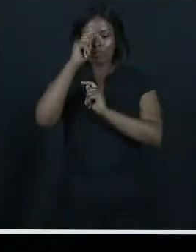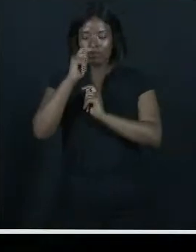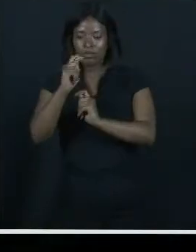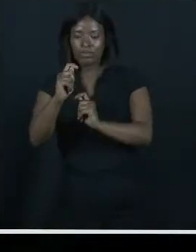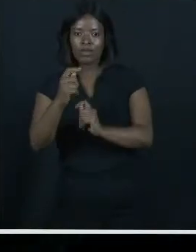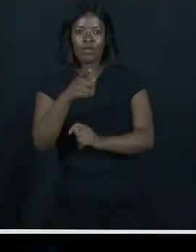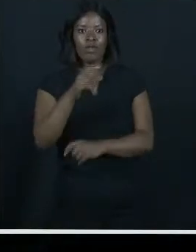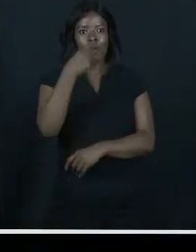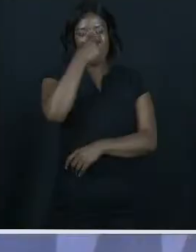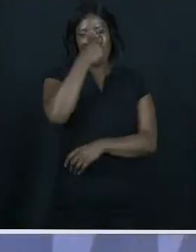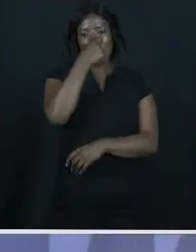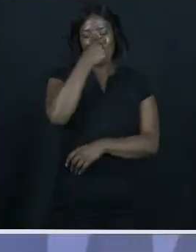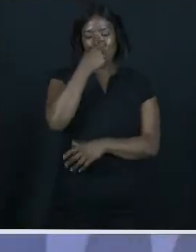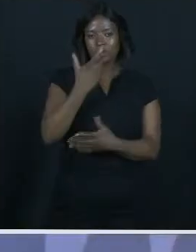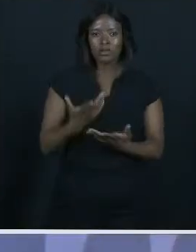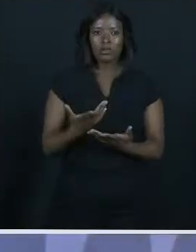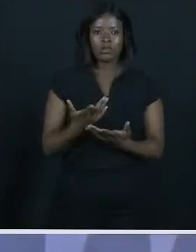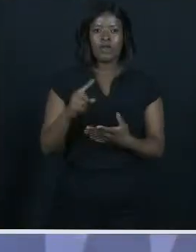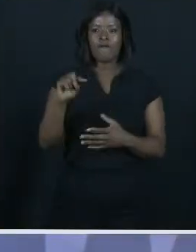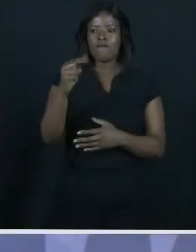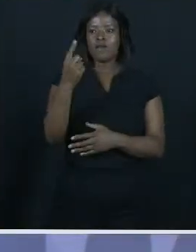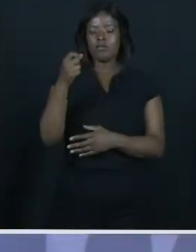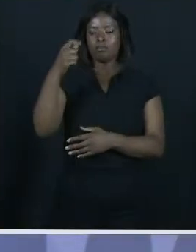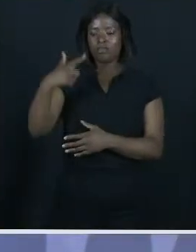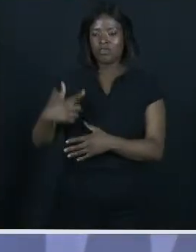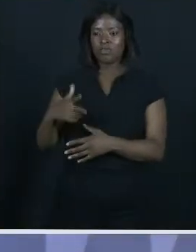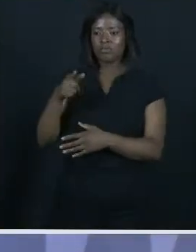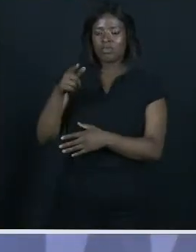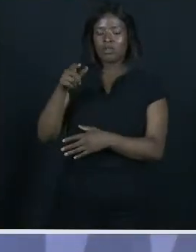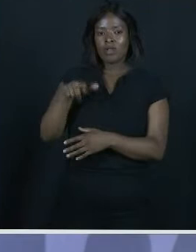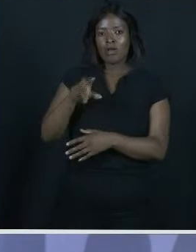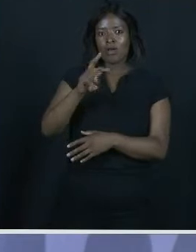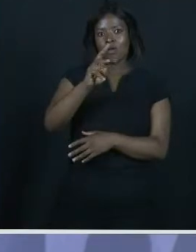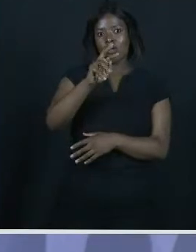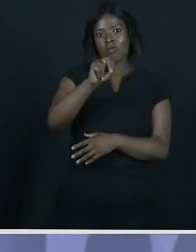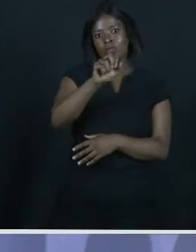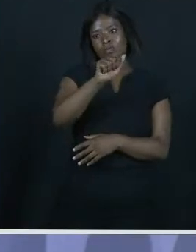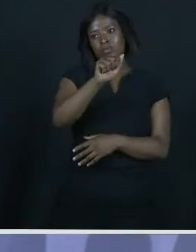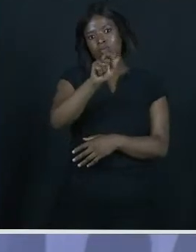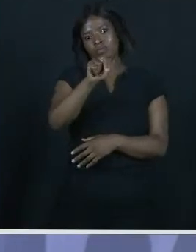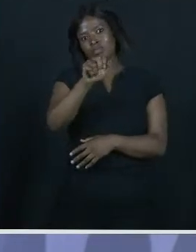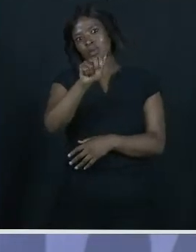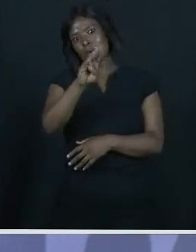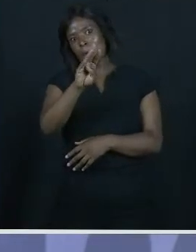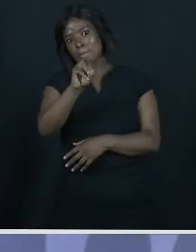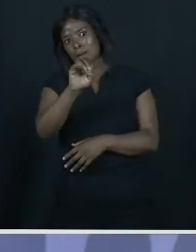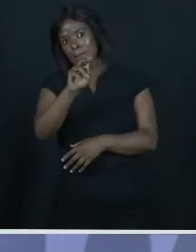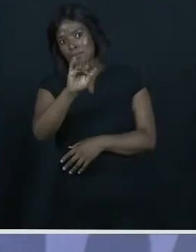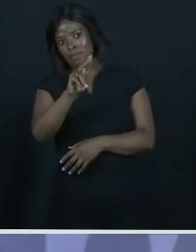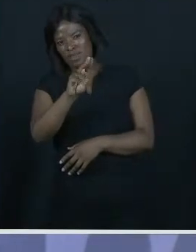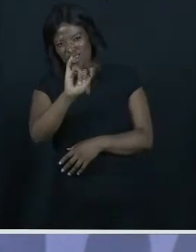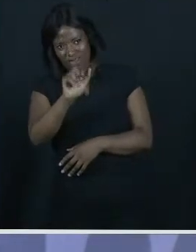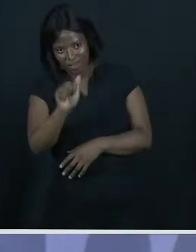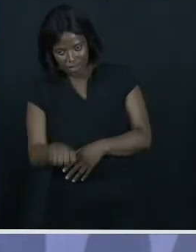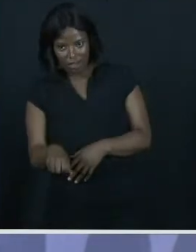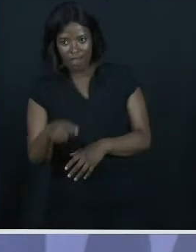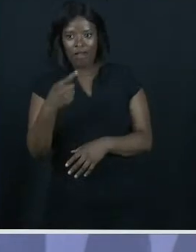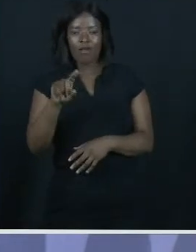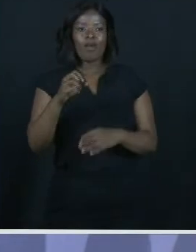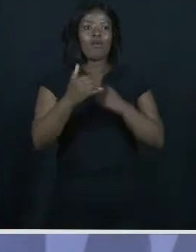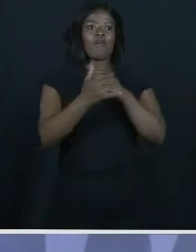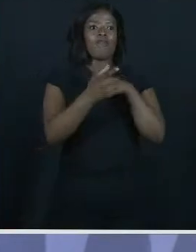Cyril Ramaphosa, the First Lady of Namibia, Malaga Gangos, honorable ministers, the government of South